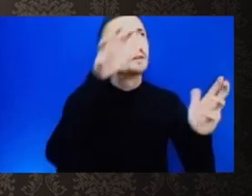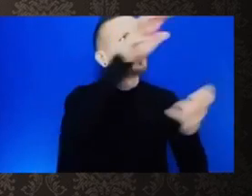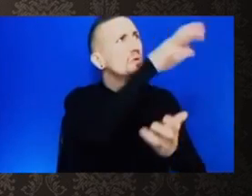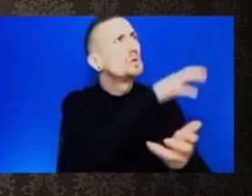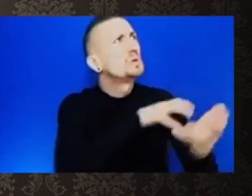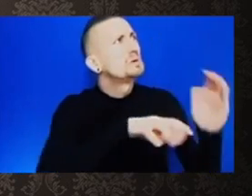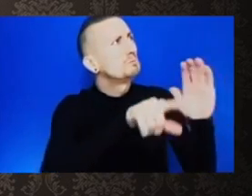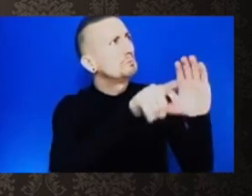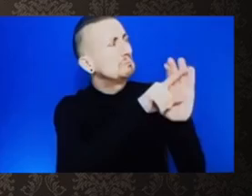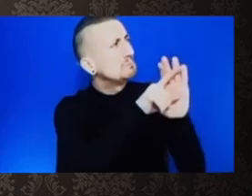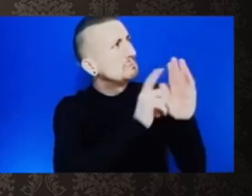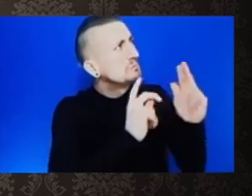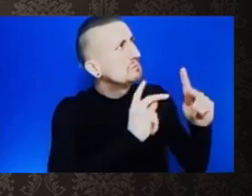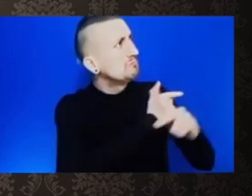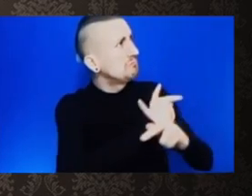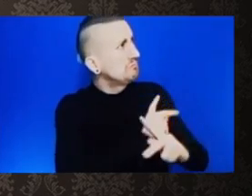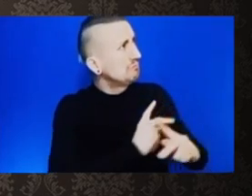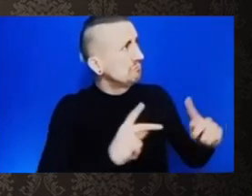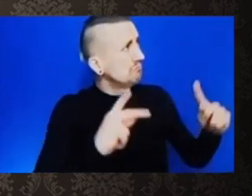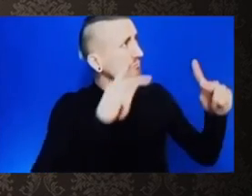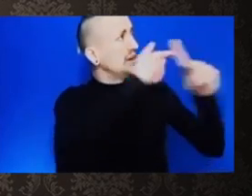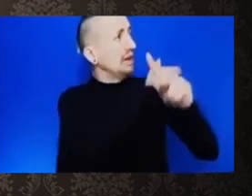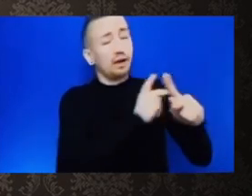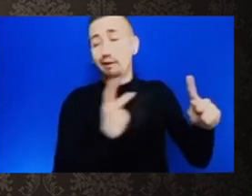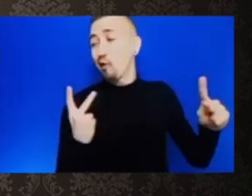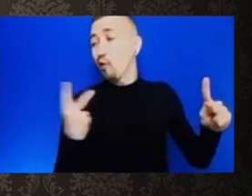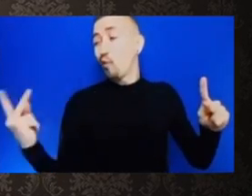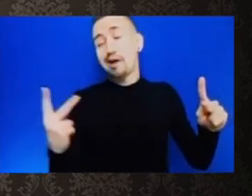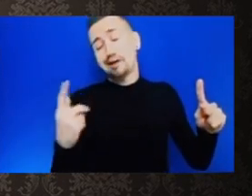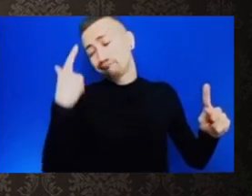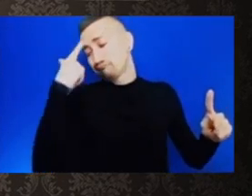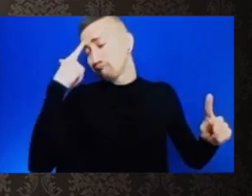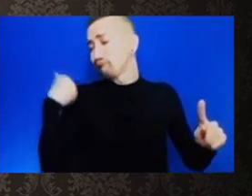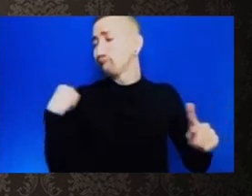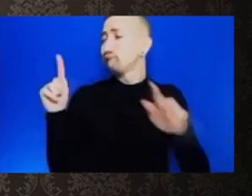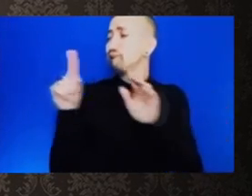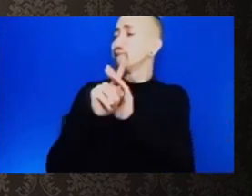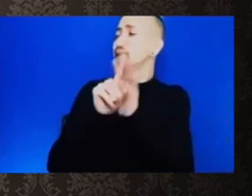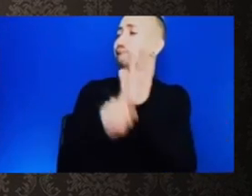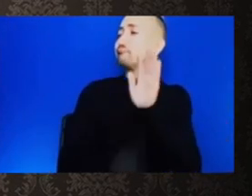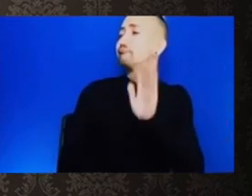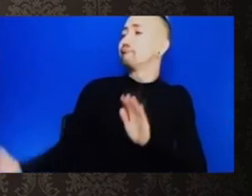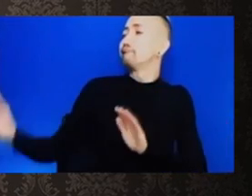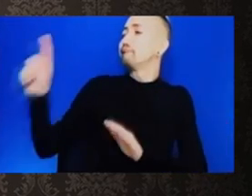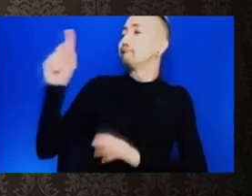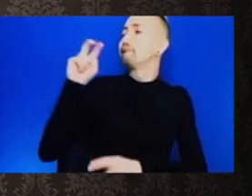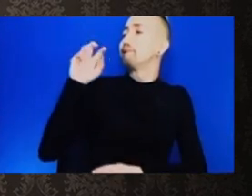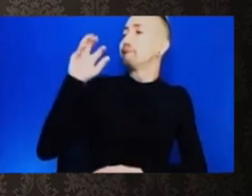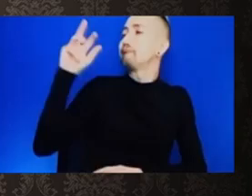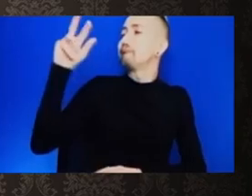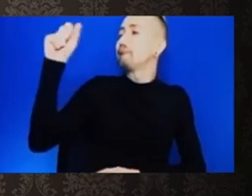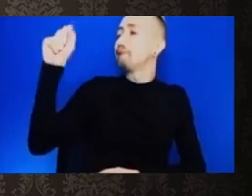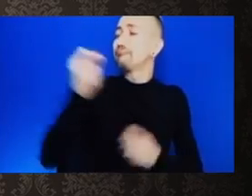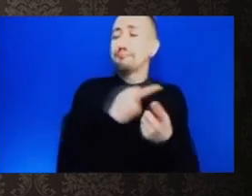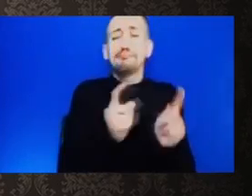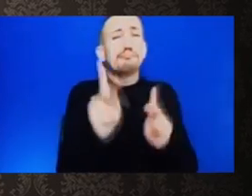it. No, 'cause when the clouds start rolling through, we'll be on the